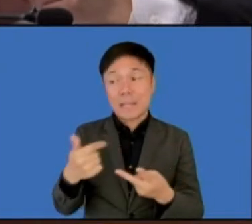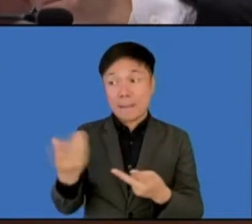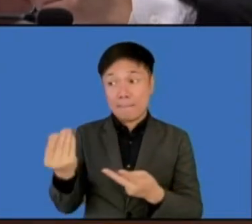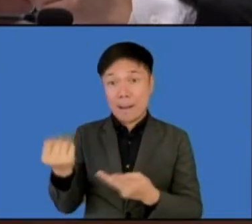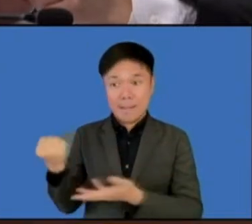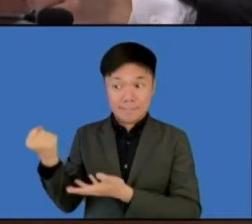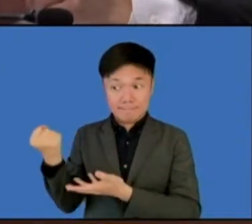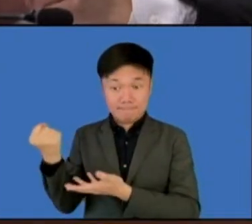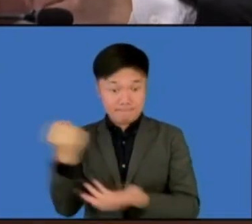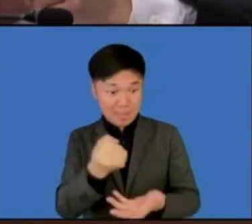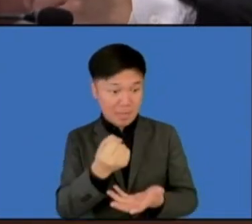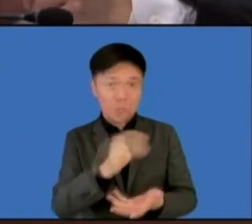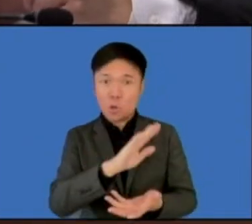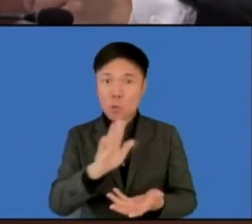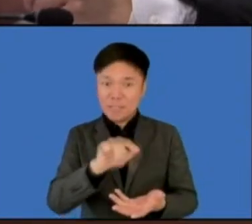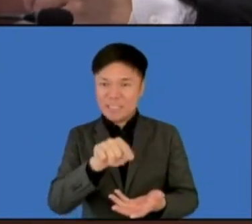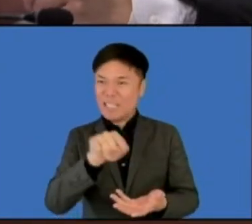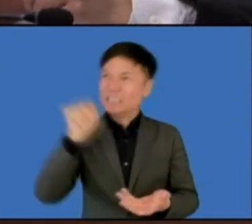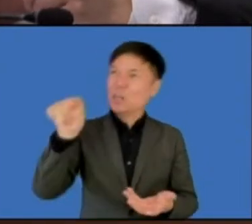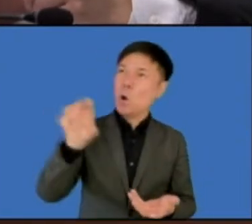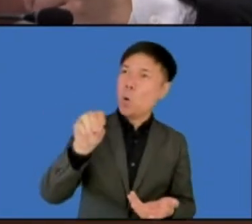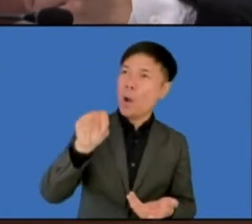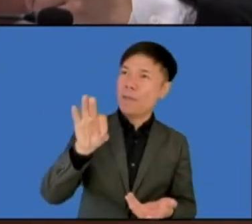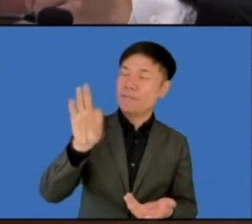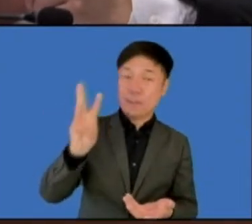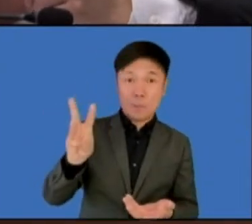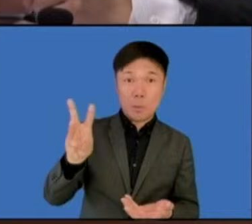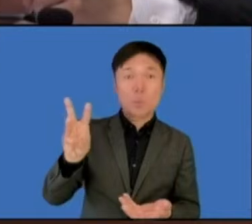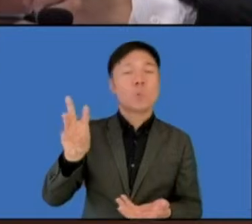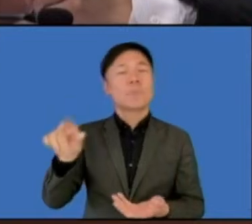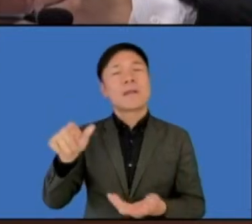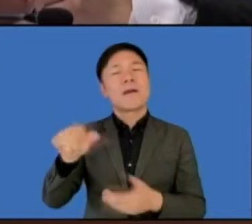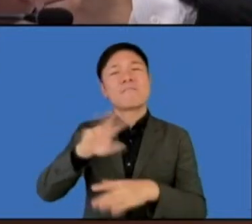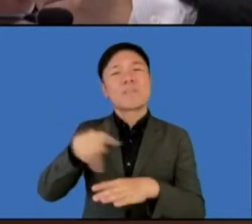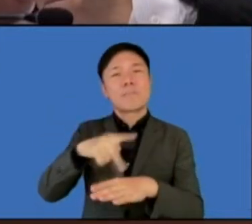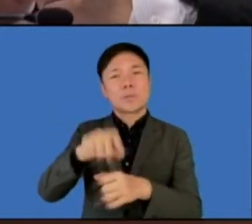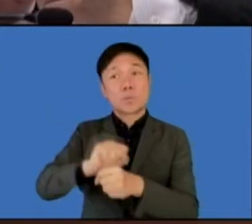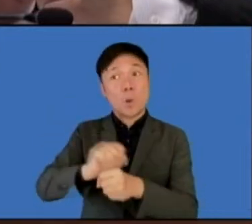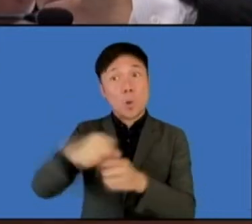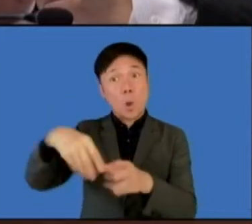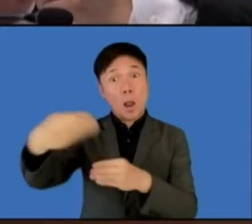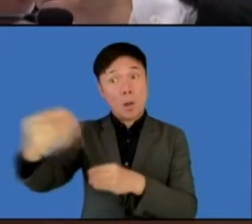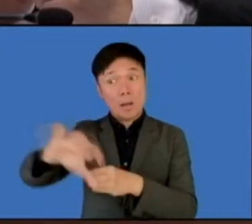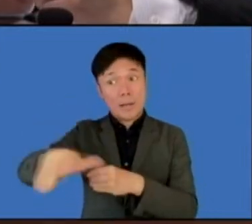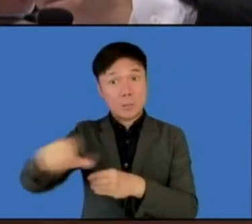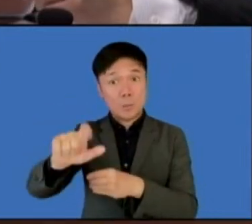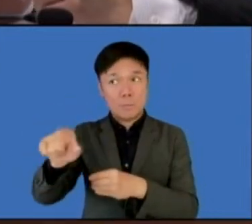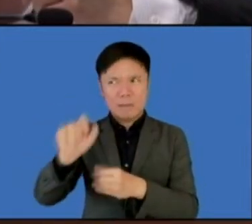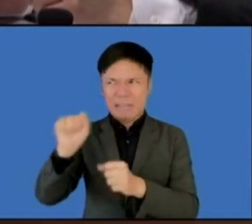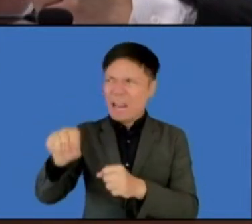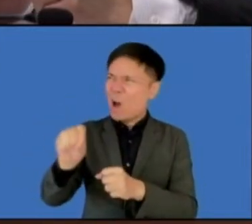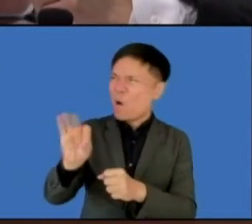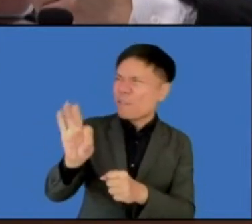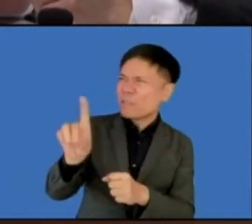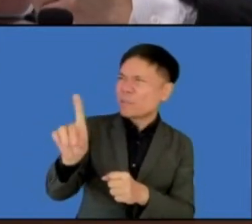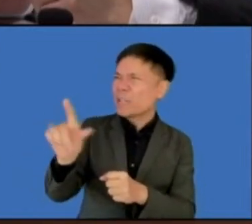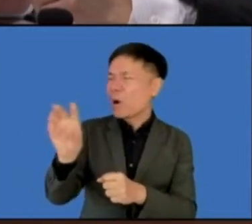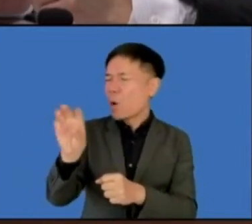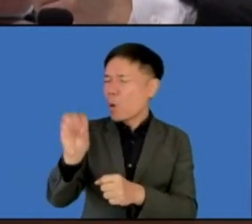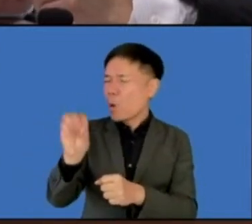our overseas Filipino workers so that they could be properly reintegrated into the domestic system. Thank you very